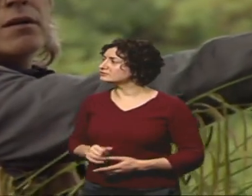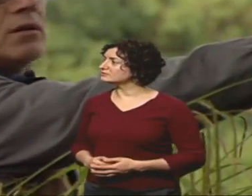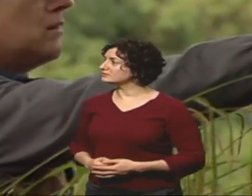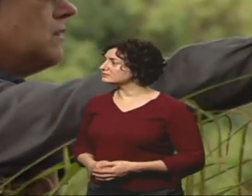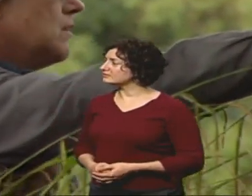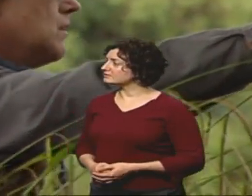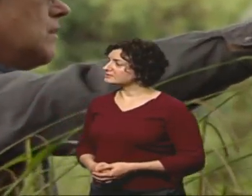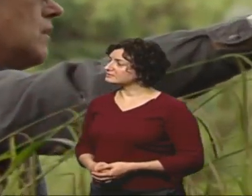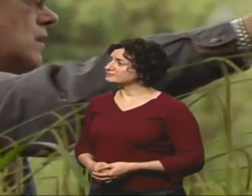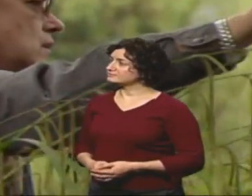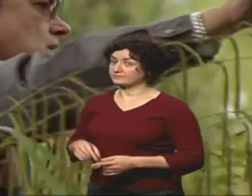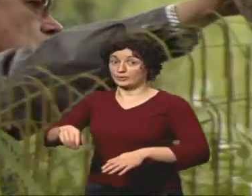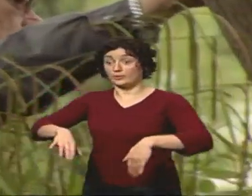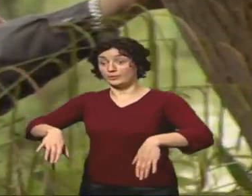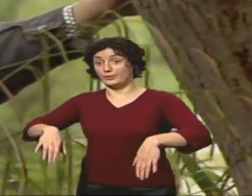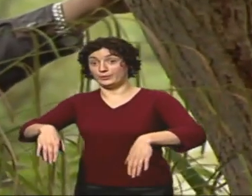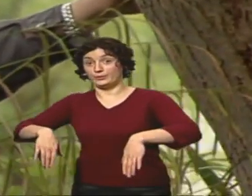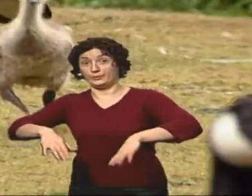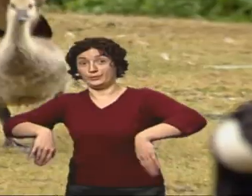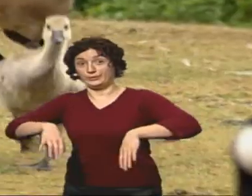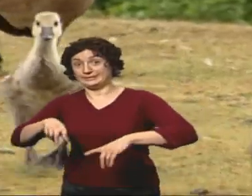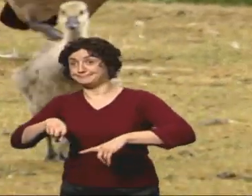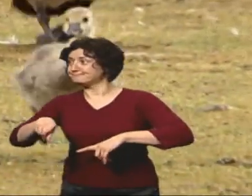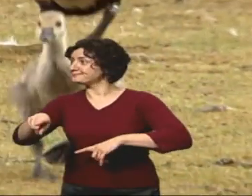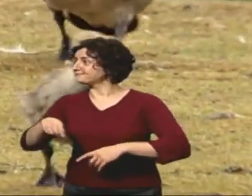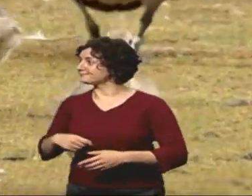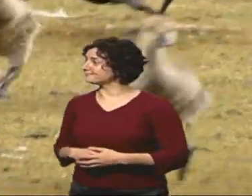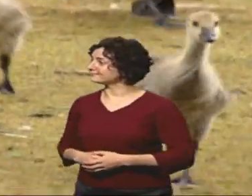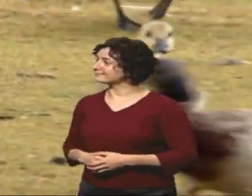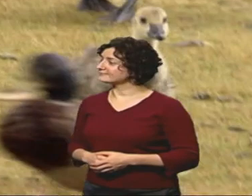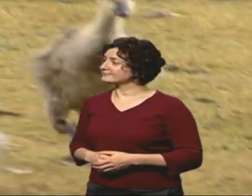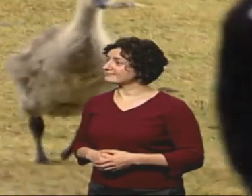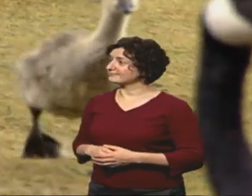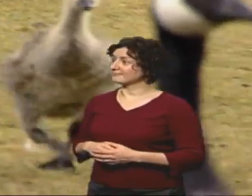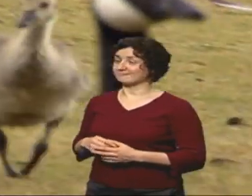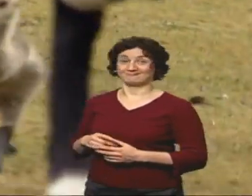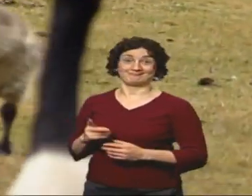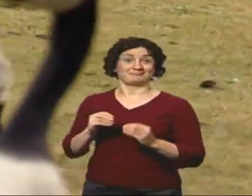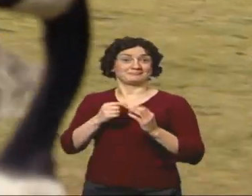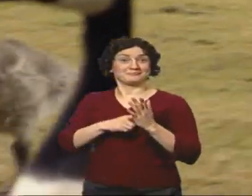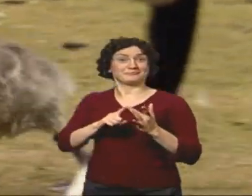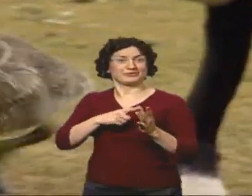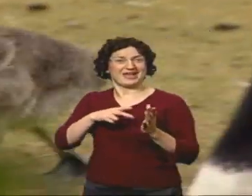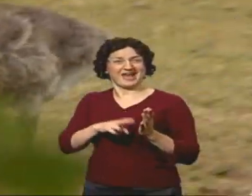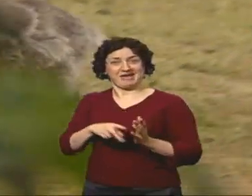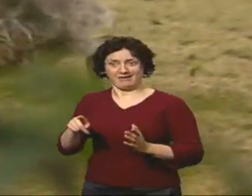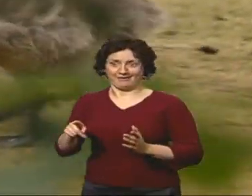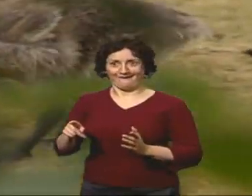He's heading towards the water. Sorry. Brian and his mate proudly showed us their new offspring.